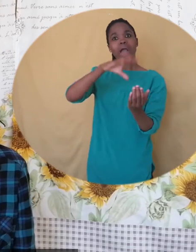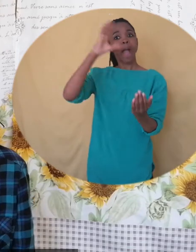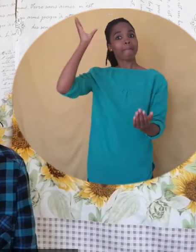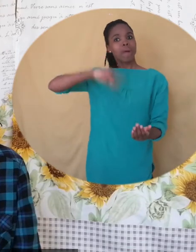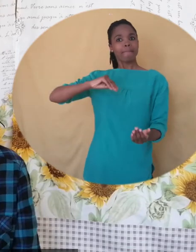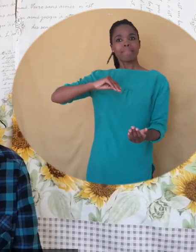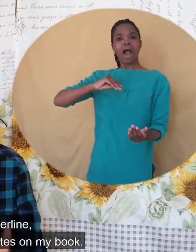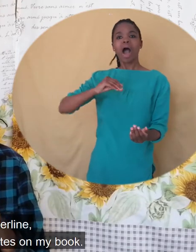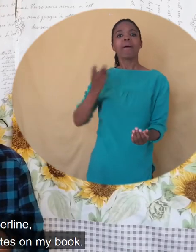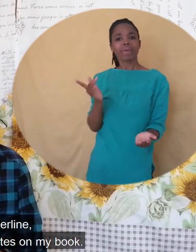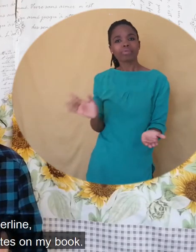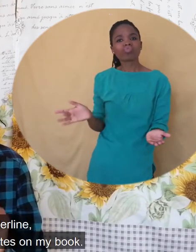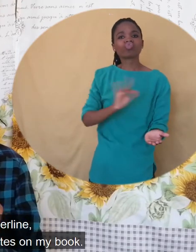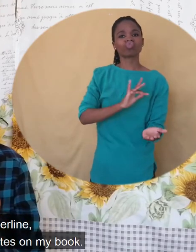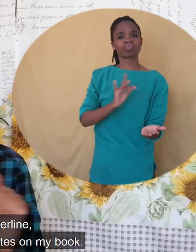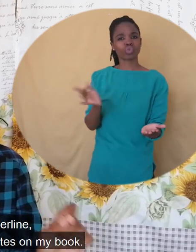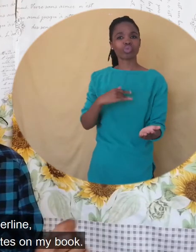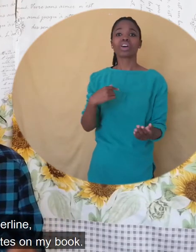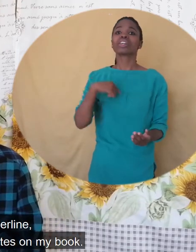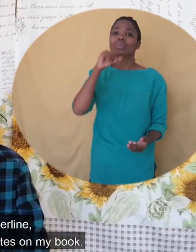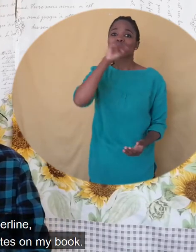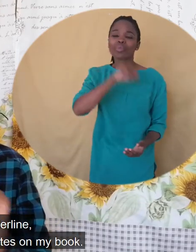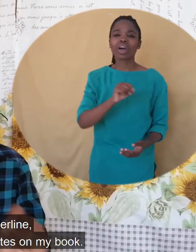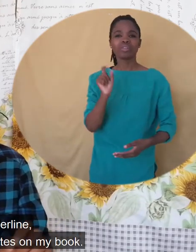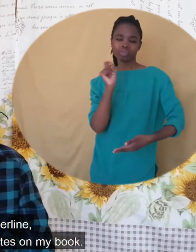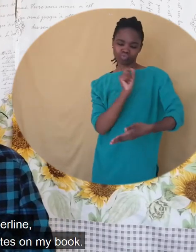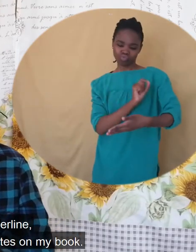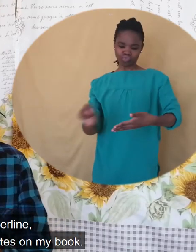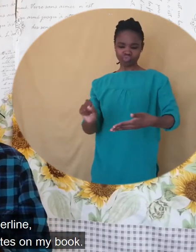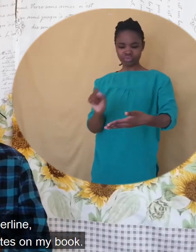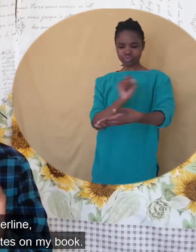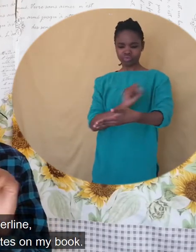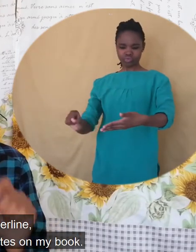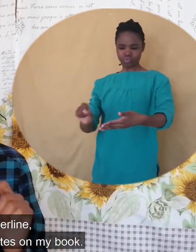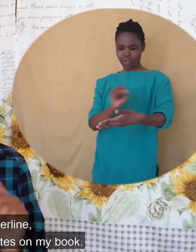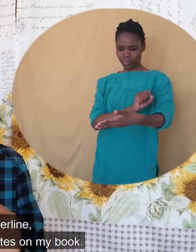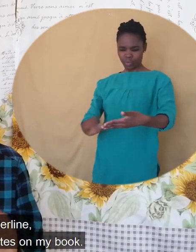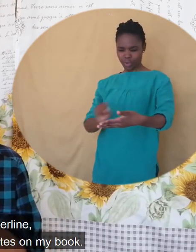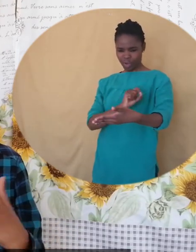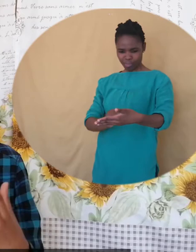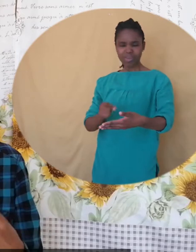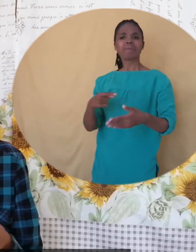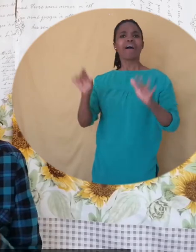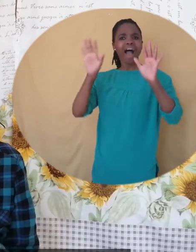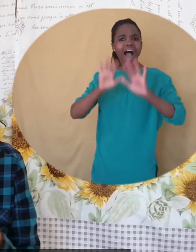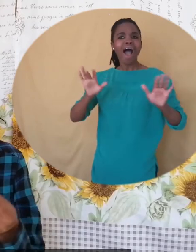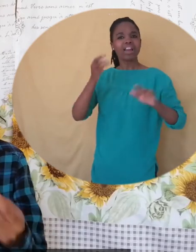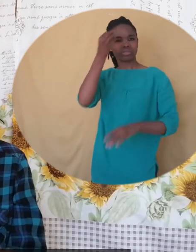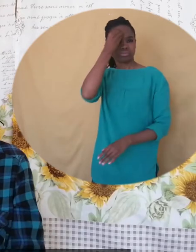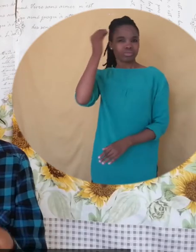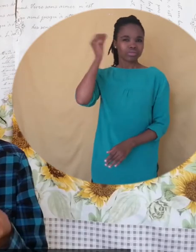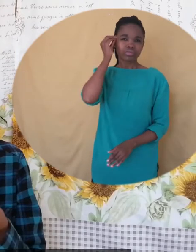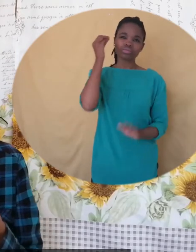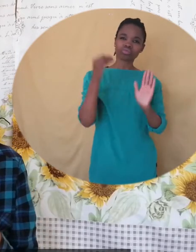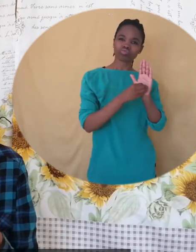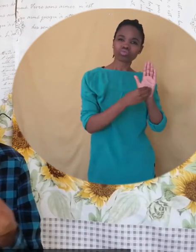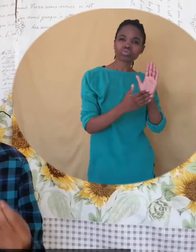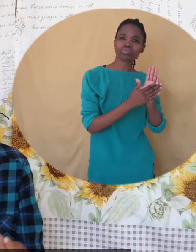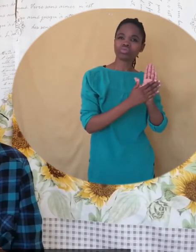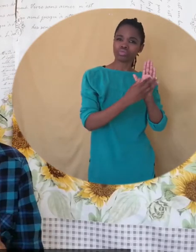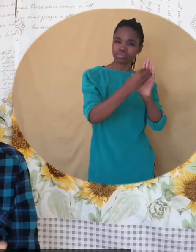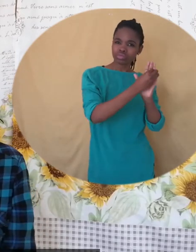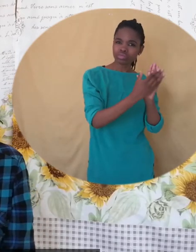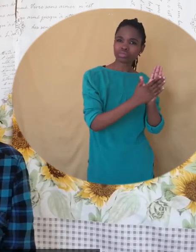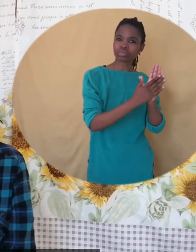read a page at a time. Take your time to underline. I like underlining and making notes on my book. I want to engage with the paper. I want to engage